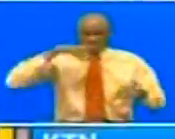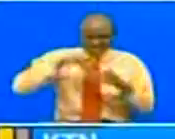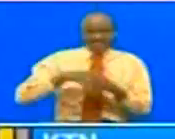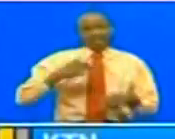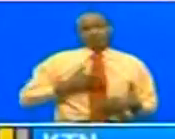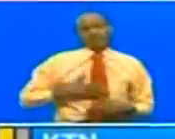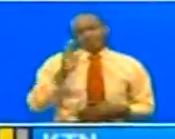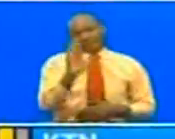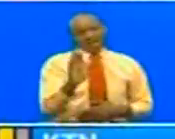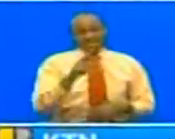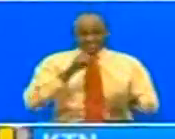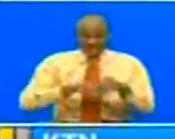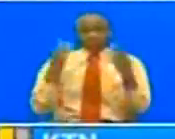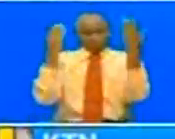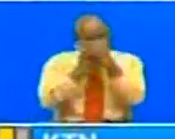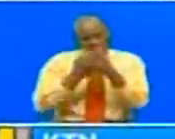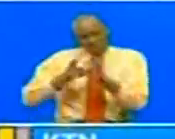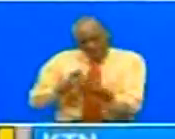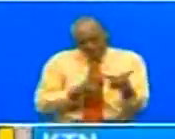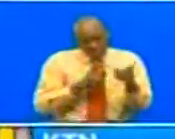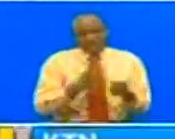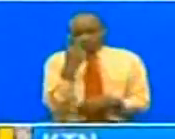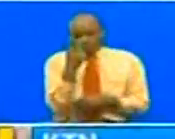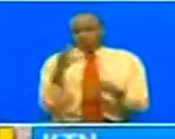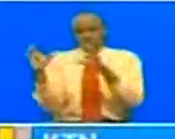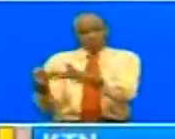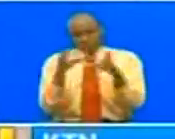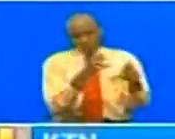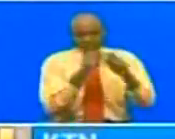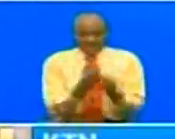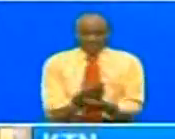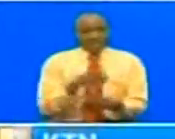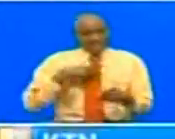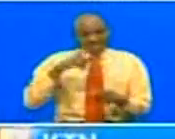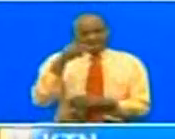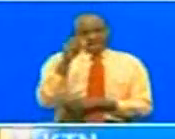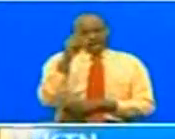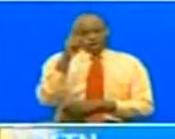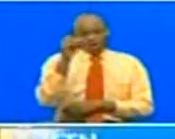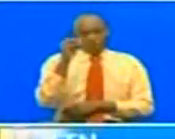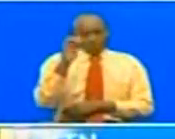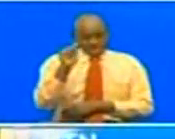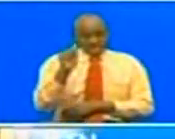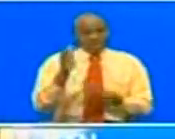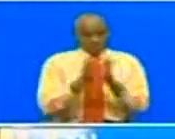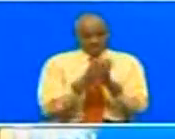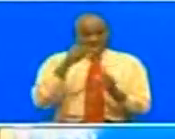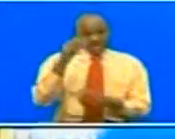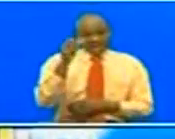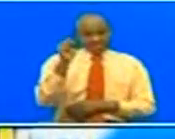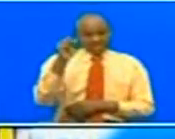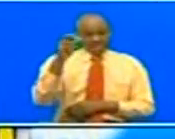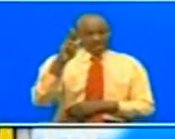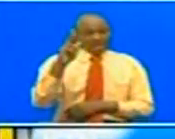body after a night of fighting involving two warring communities in Kadome and Kasarani areas in Baringo County.